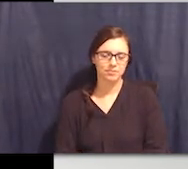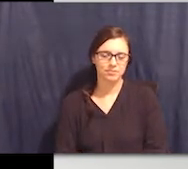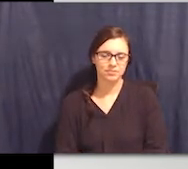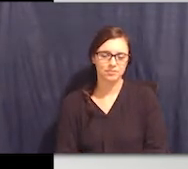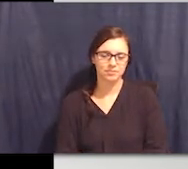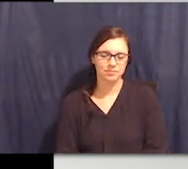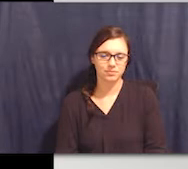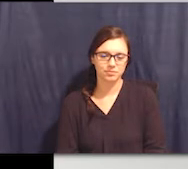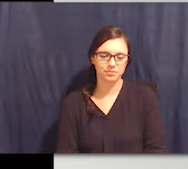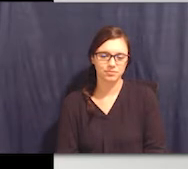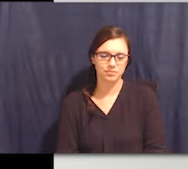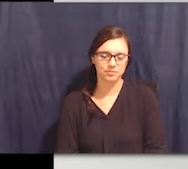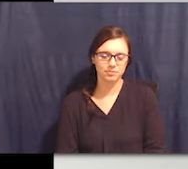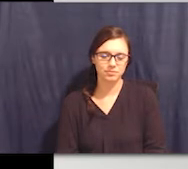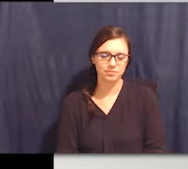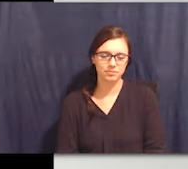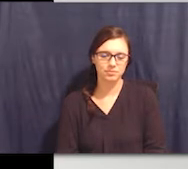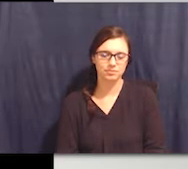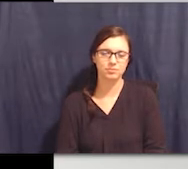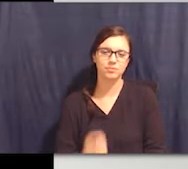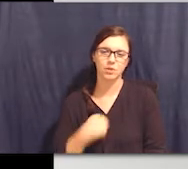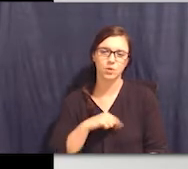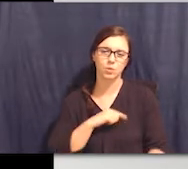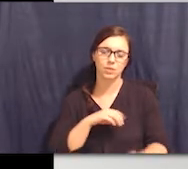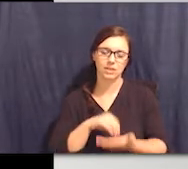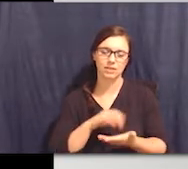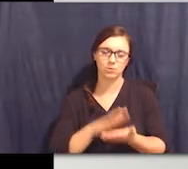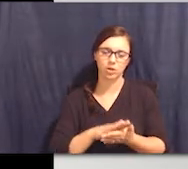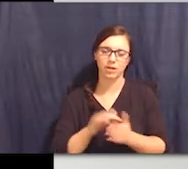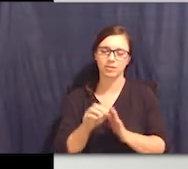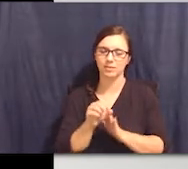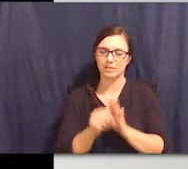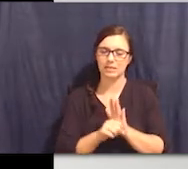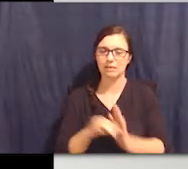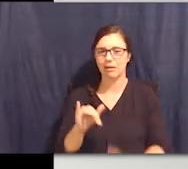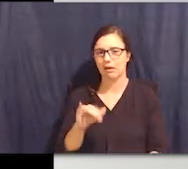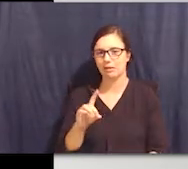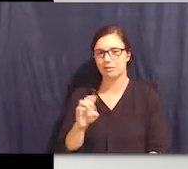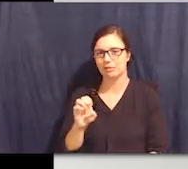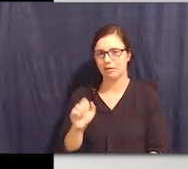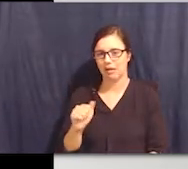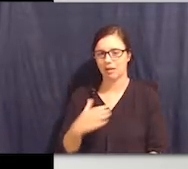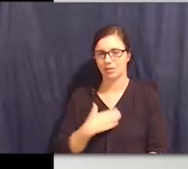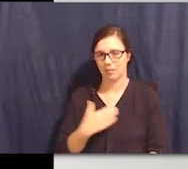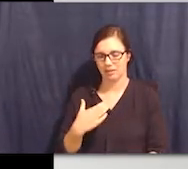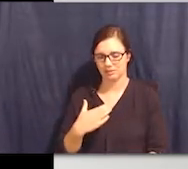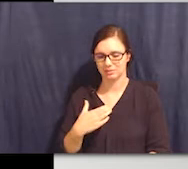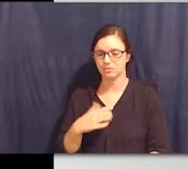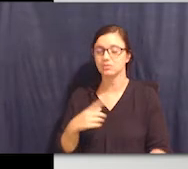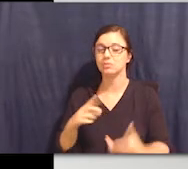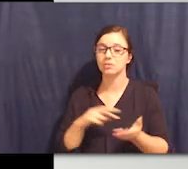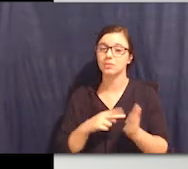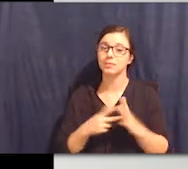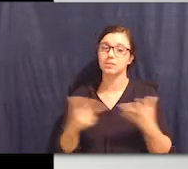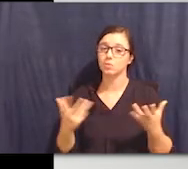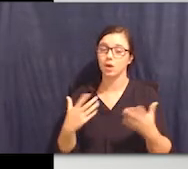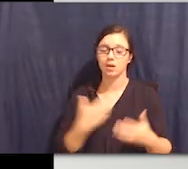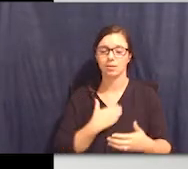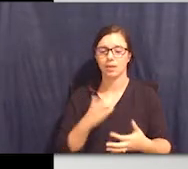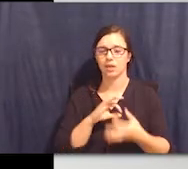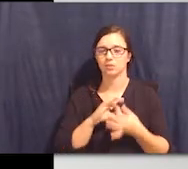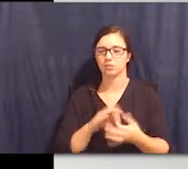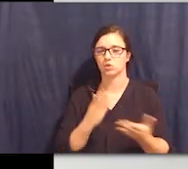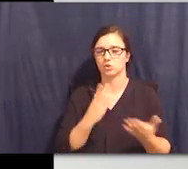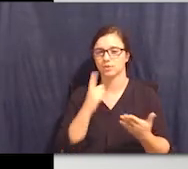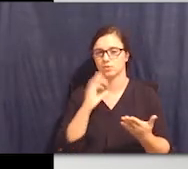Among that, we keep track of our state IDEA complaints, and that's when you have a complaint regarding